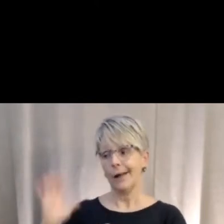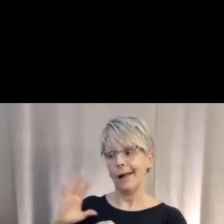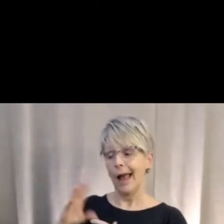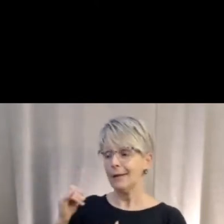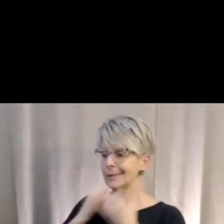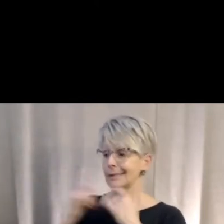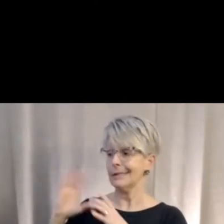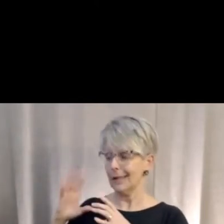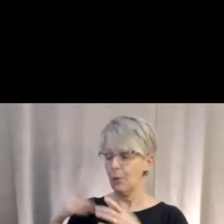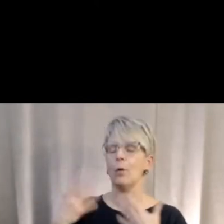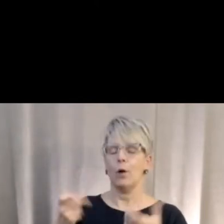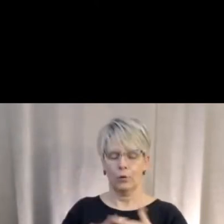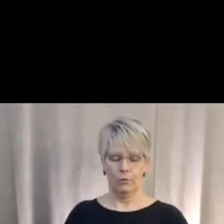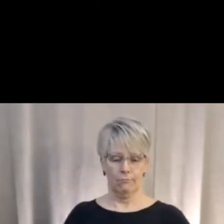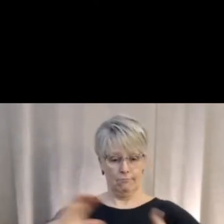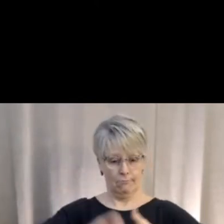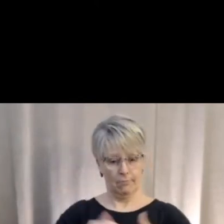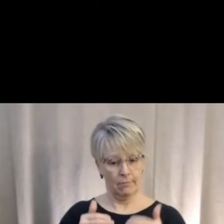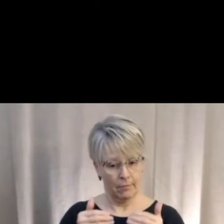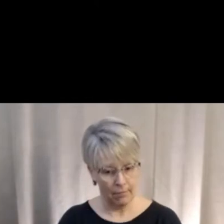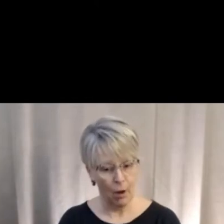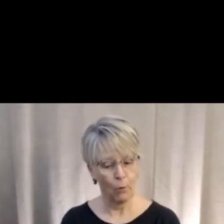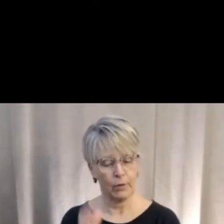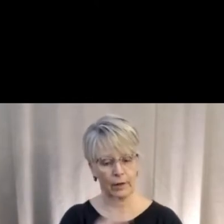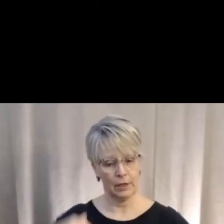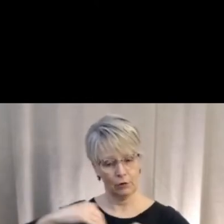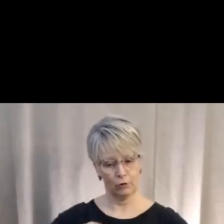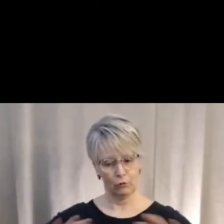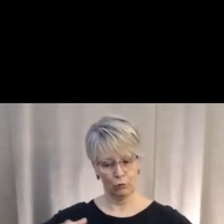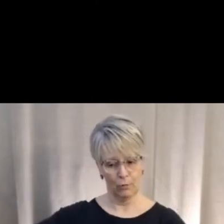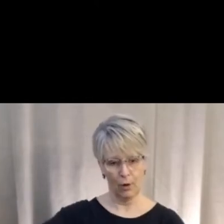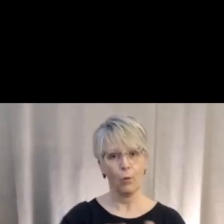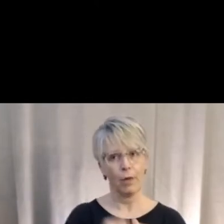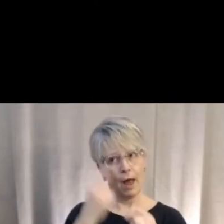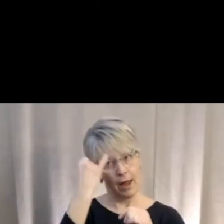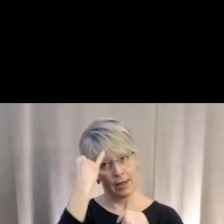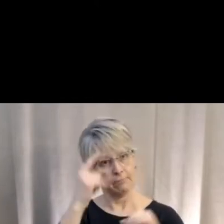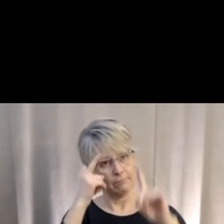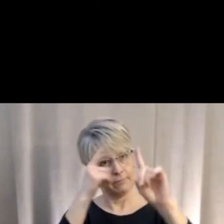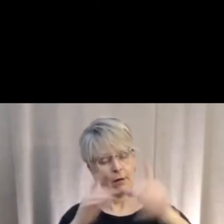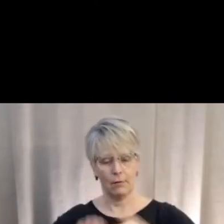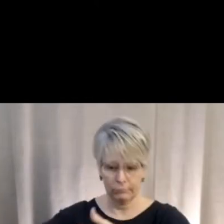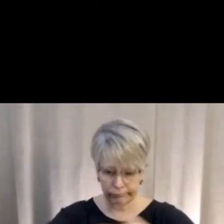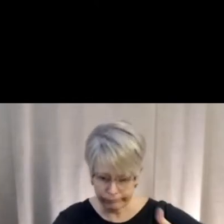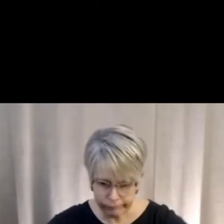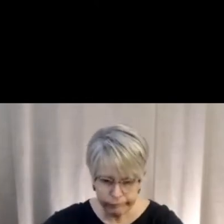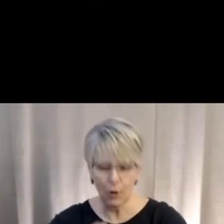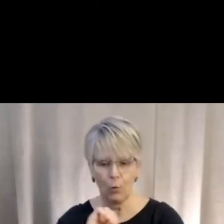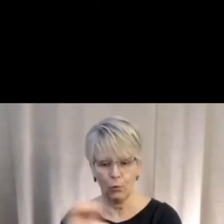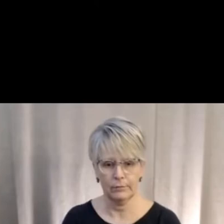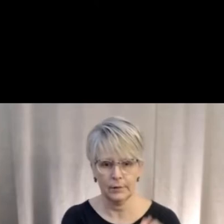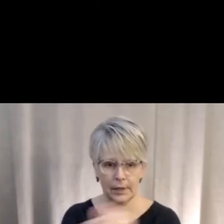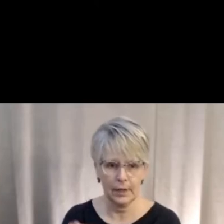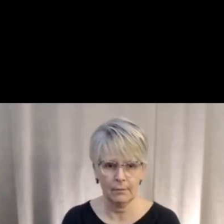with Indigenous nations in the spirit of reconciliation and collaboration and in line with the